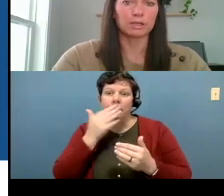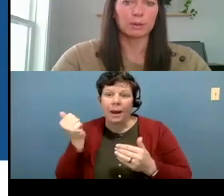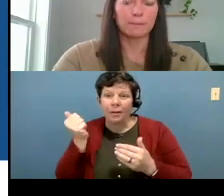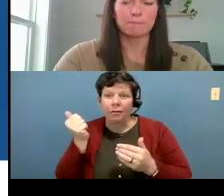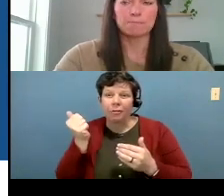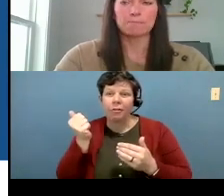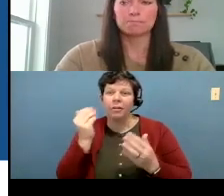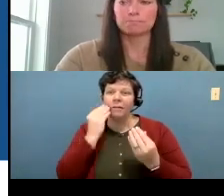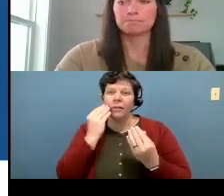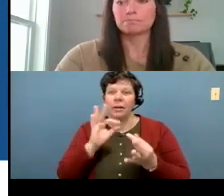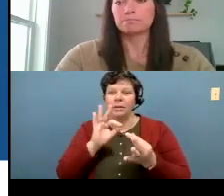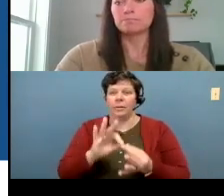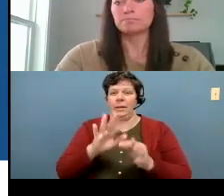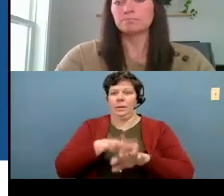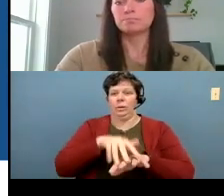persons.